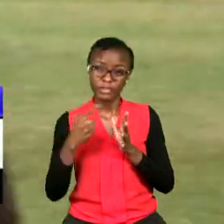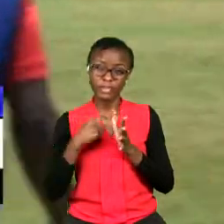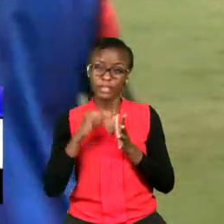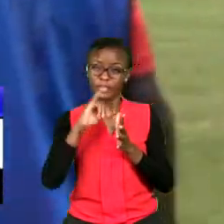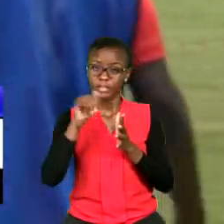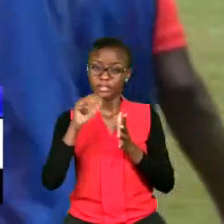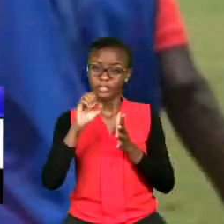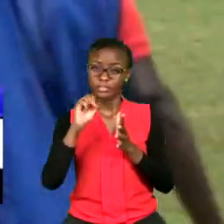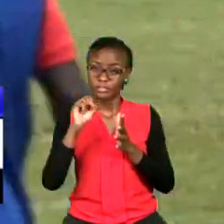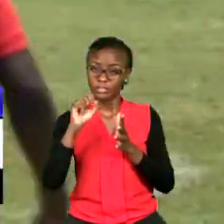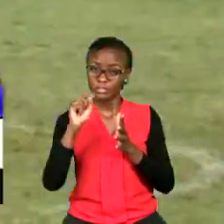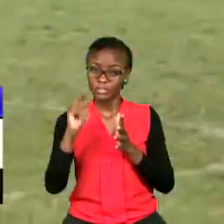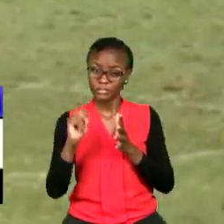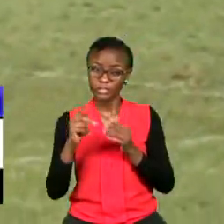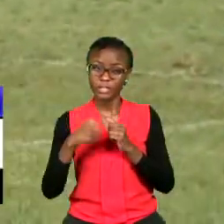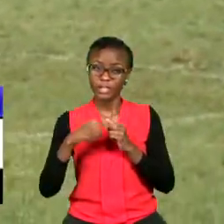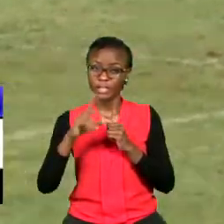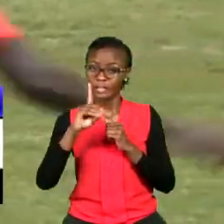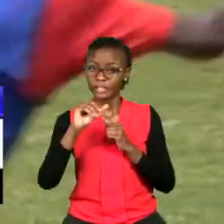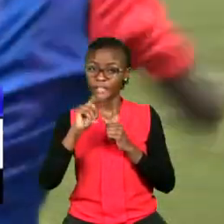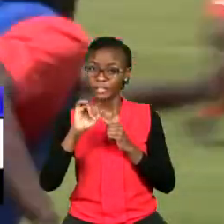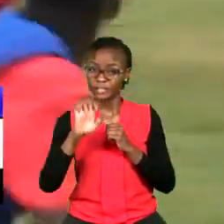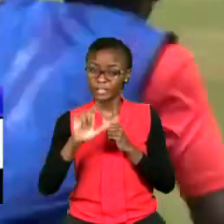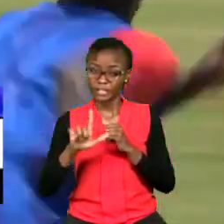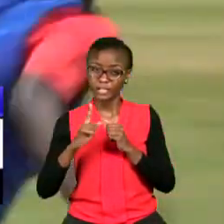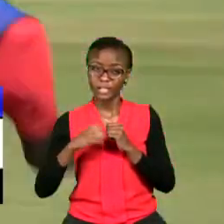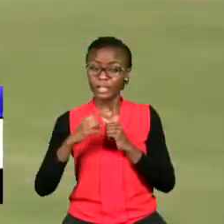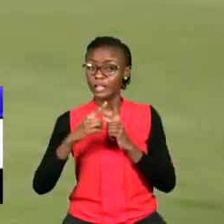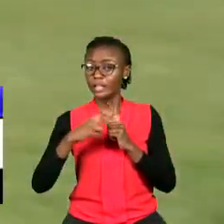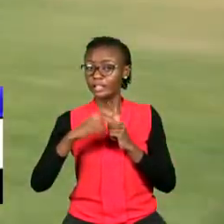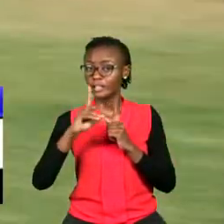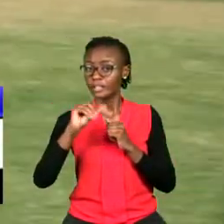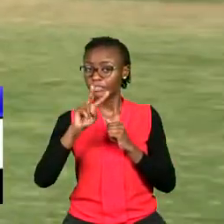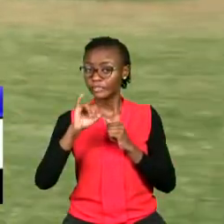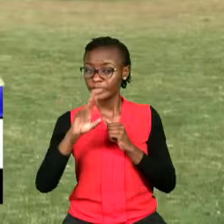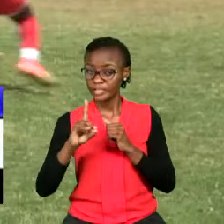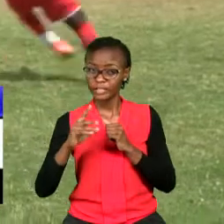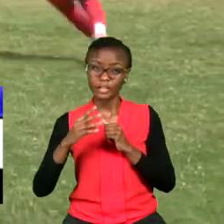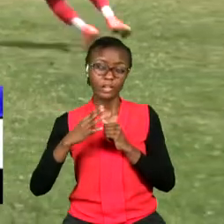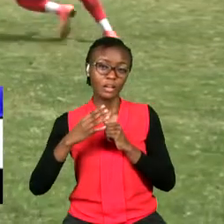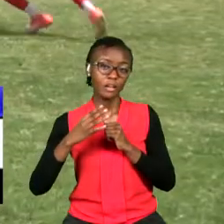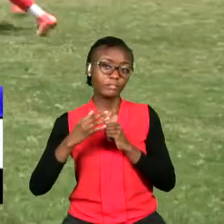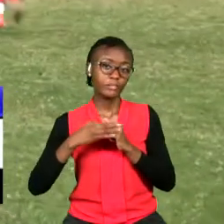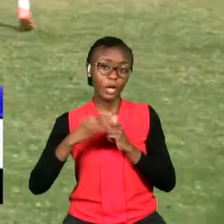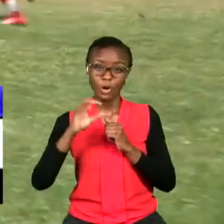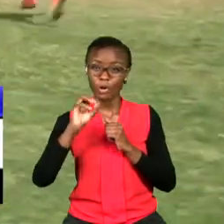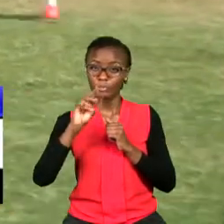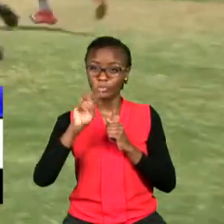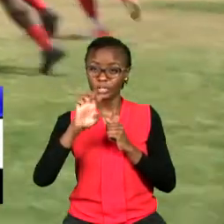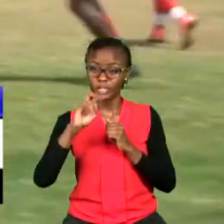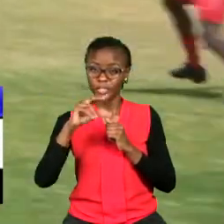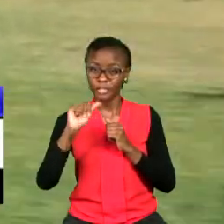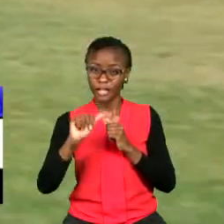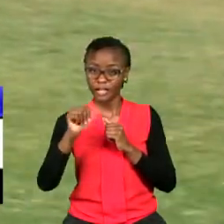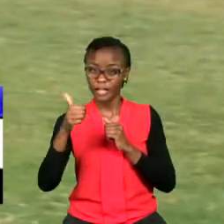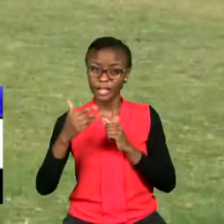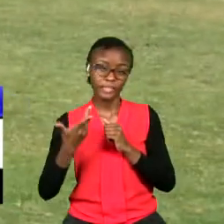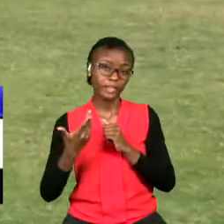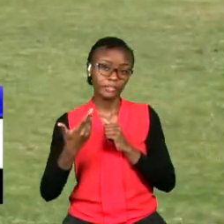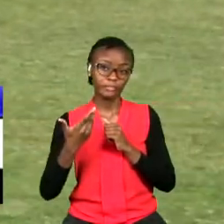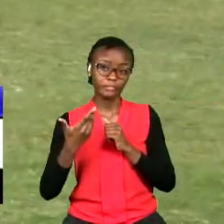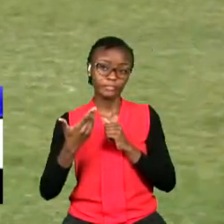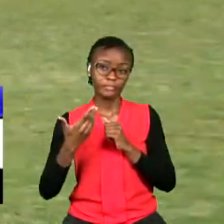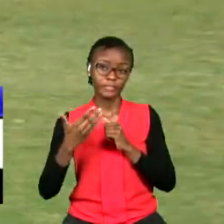Omurwa, Daniel Sakari, David Owino of KCB, Bolton Omwenga, and FKF Premier League Defender of the